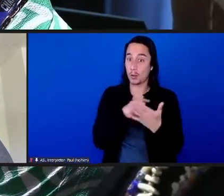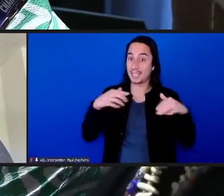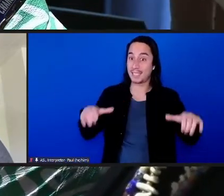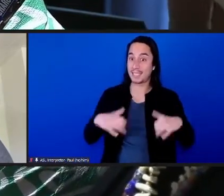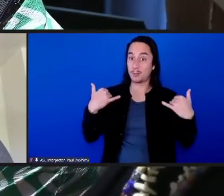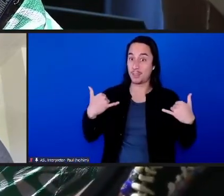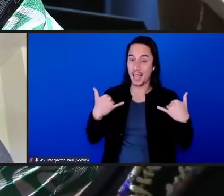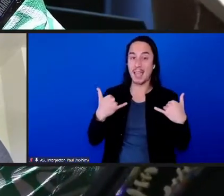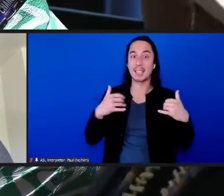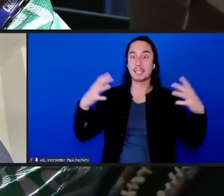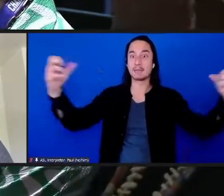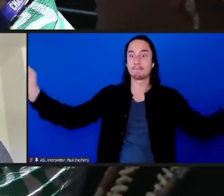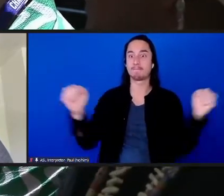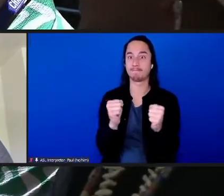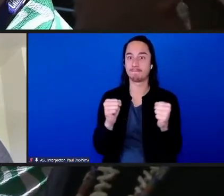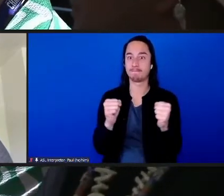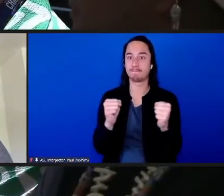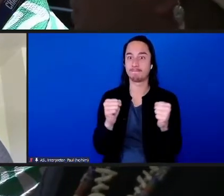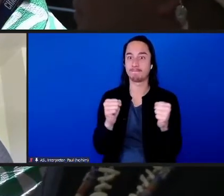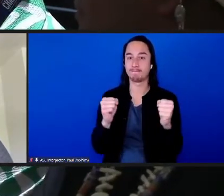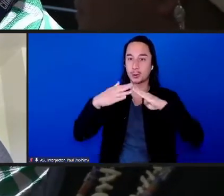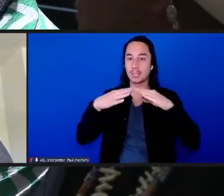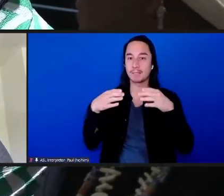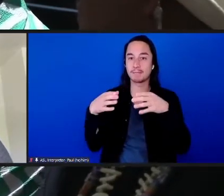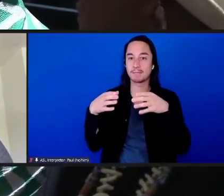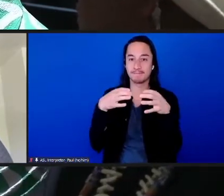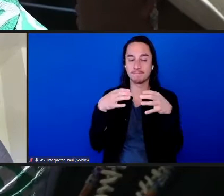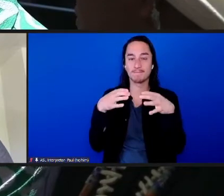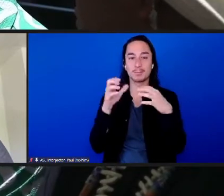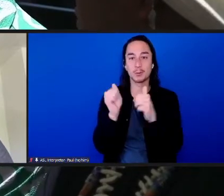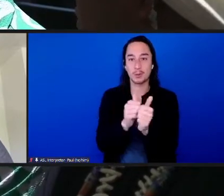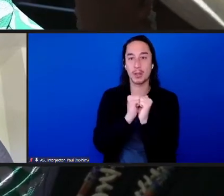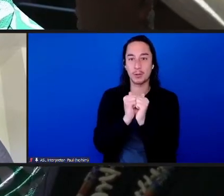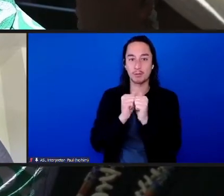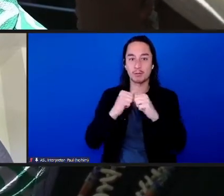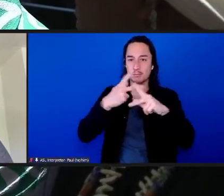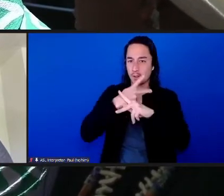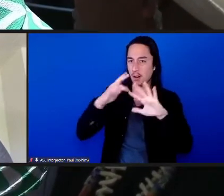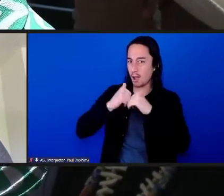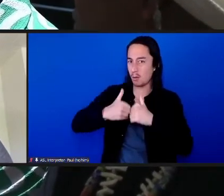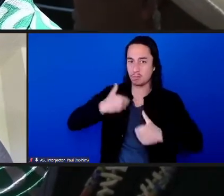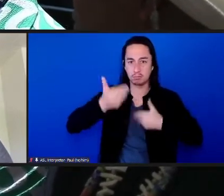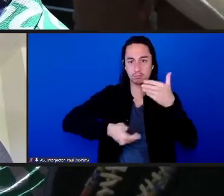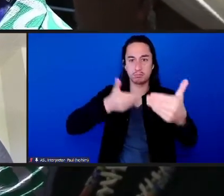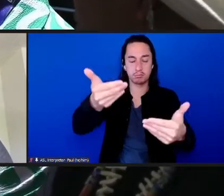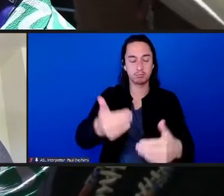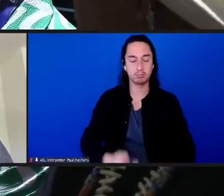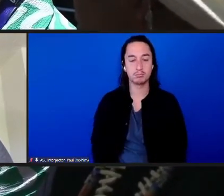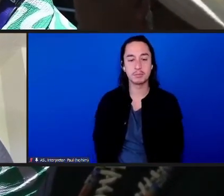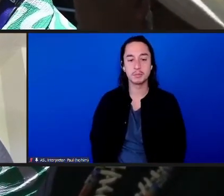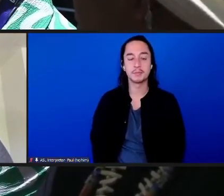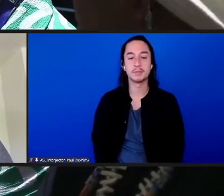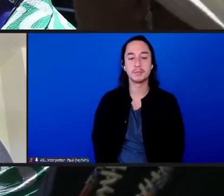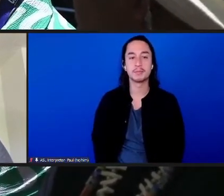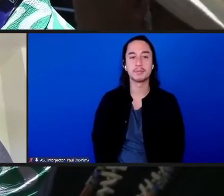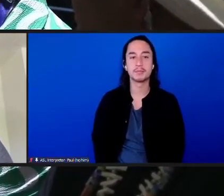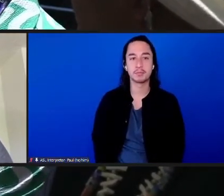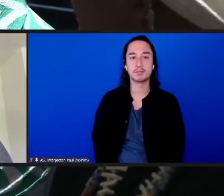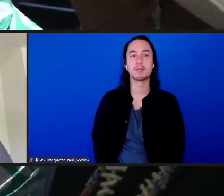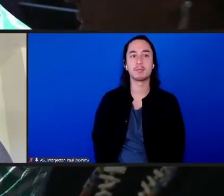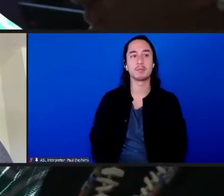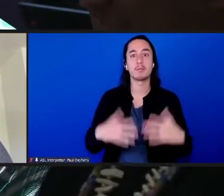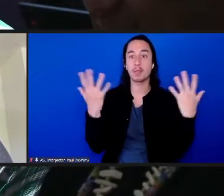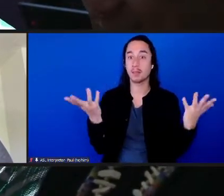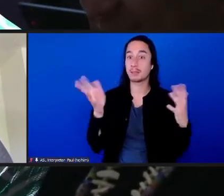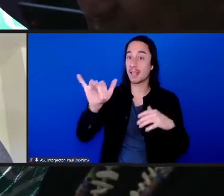the community together and find a way forward with that. So that's what we're talking